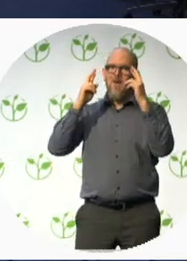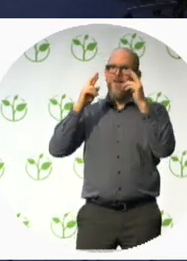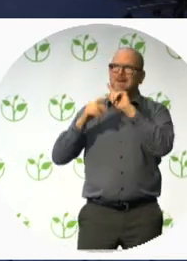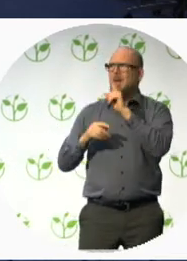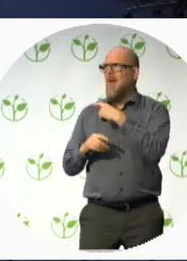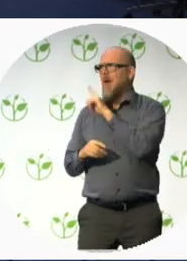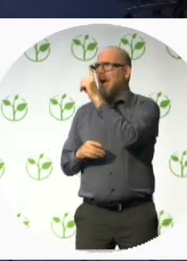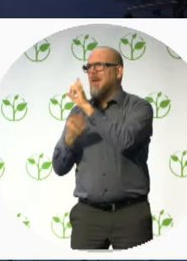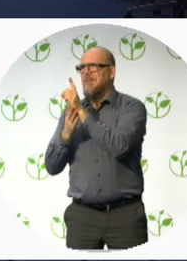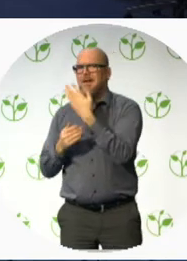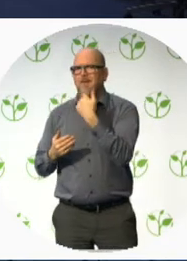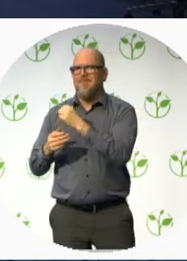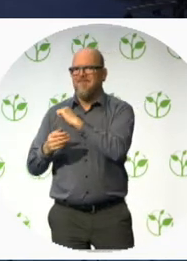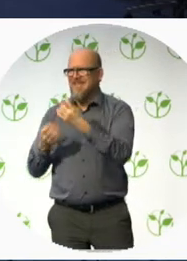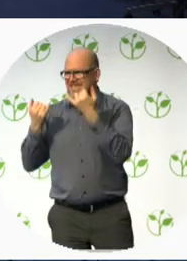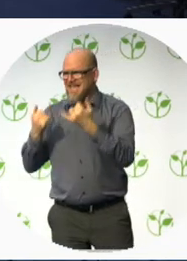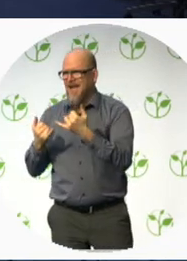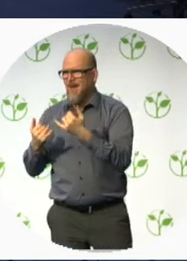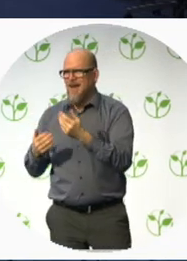Only a few seconds, hope so.